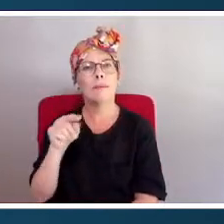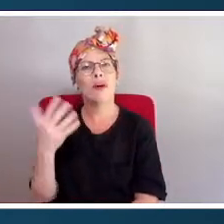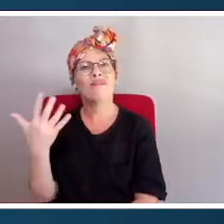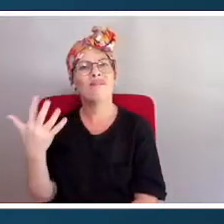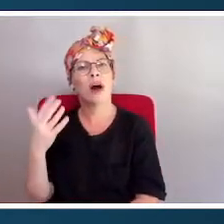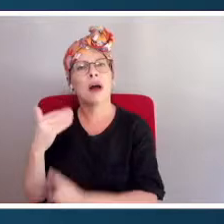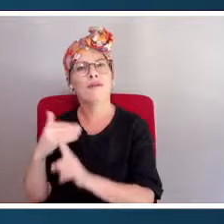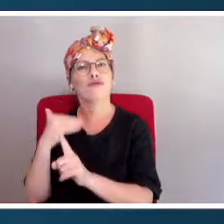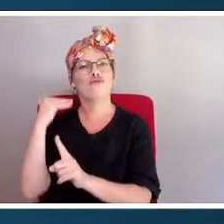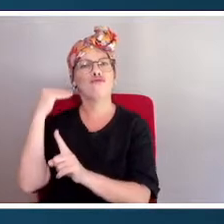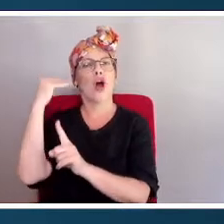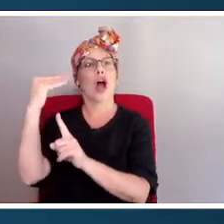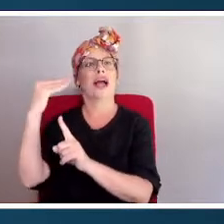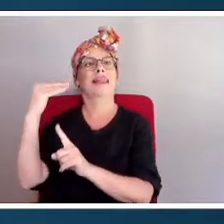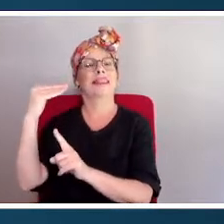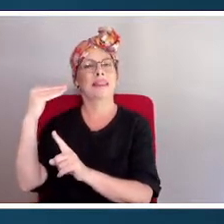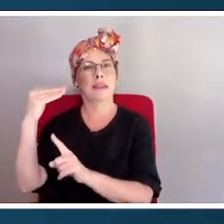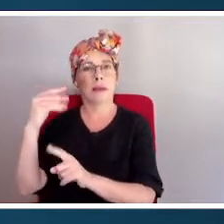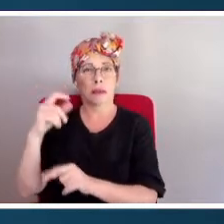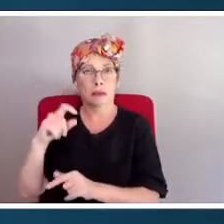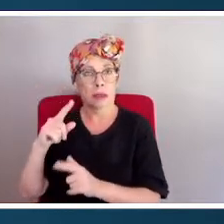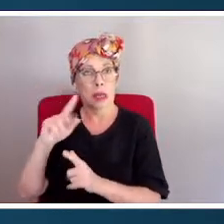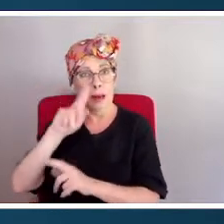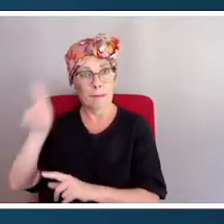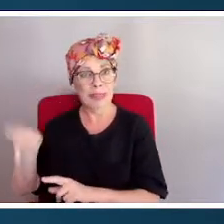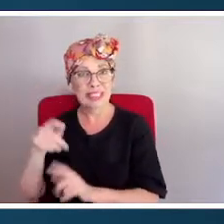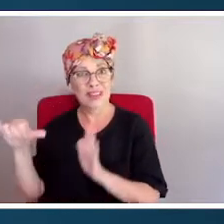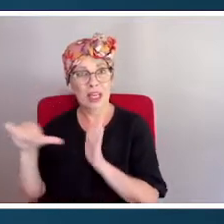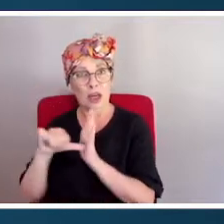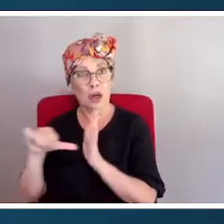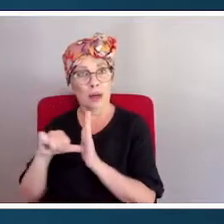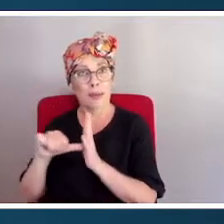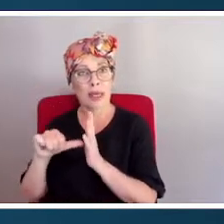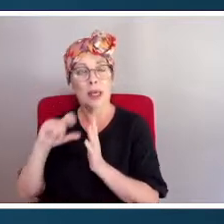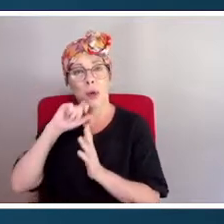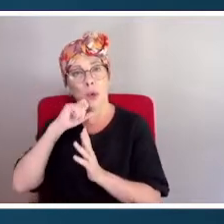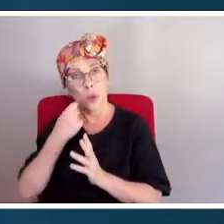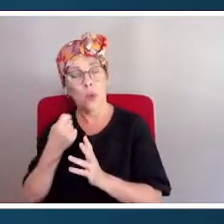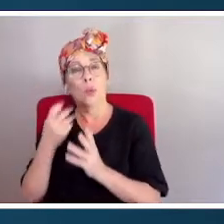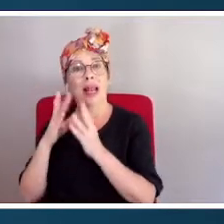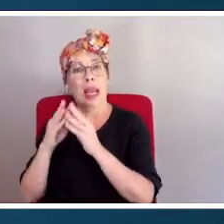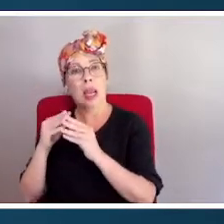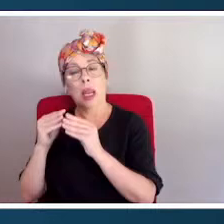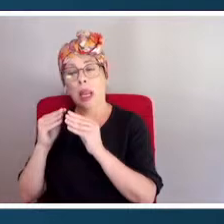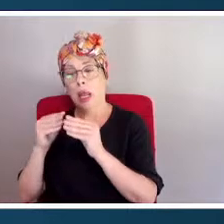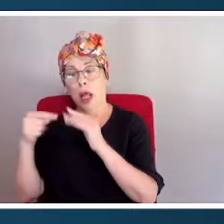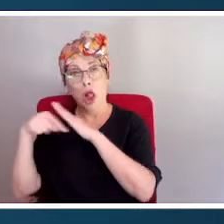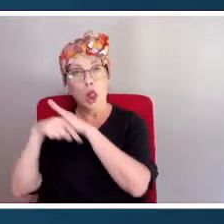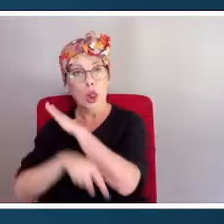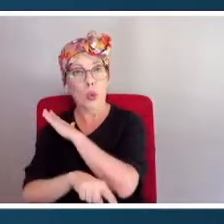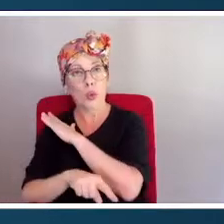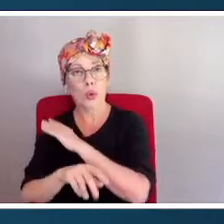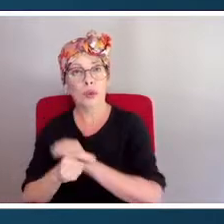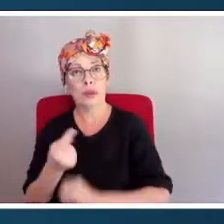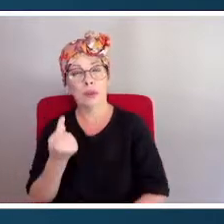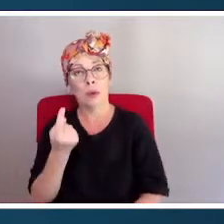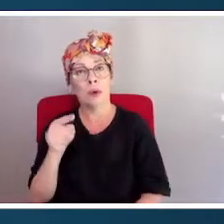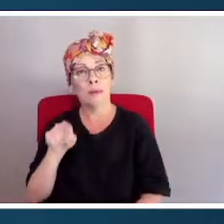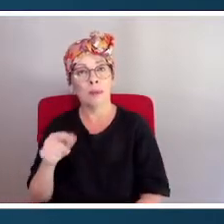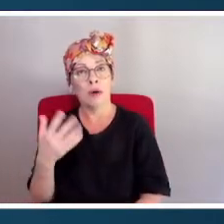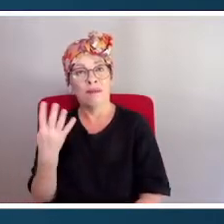lose 40 to 80% of the land-based economies by the end of this century.